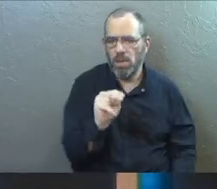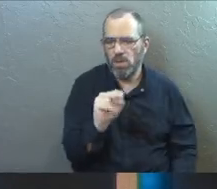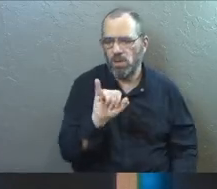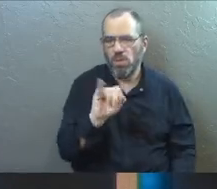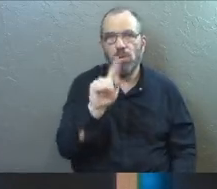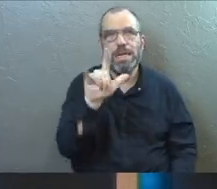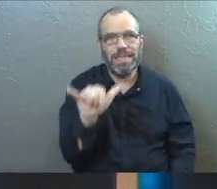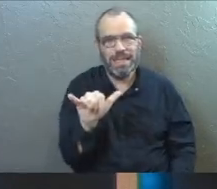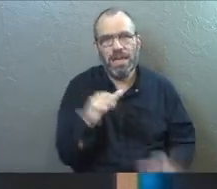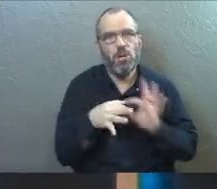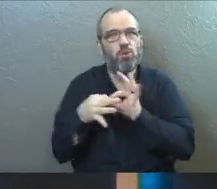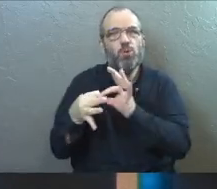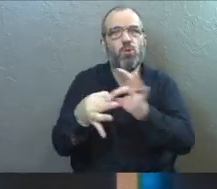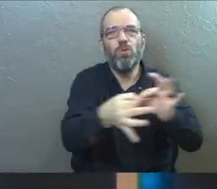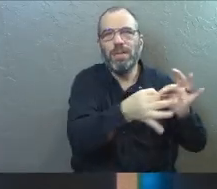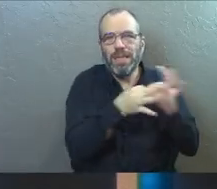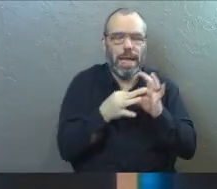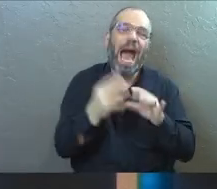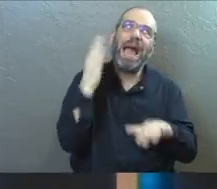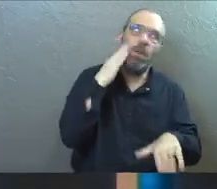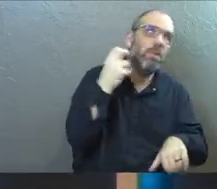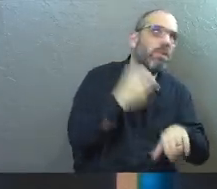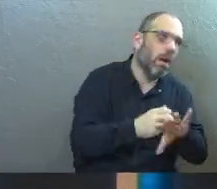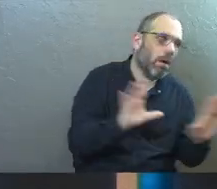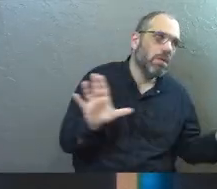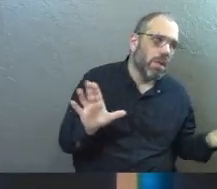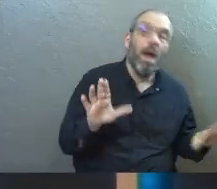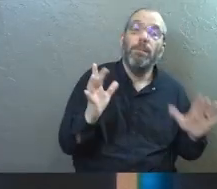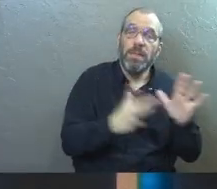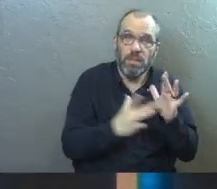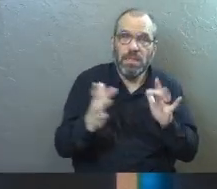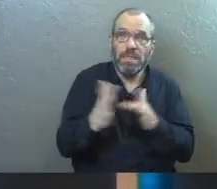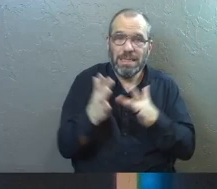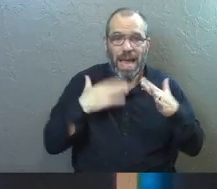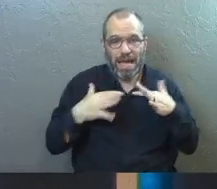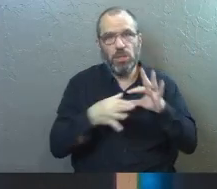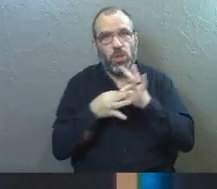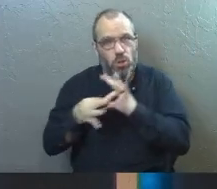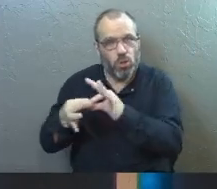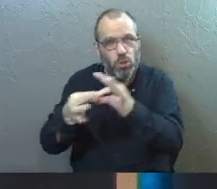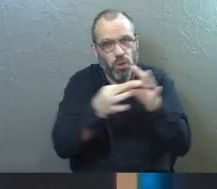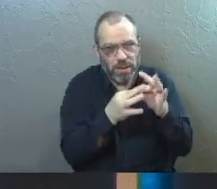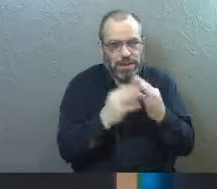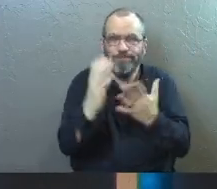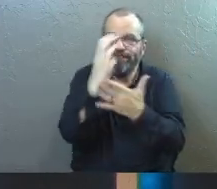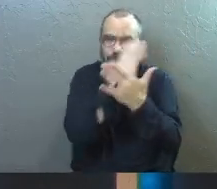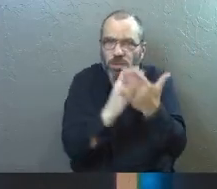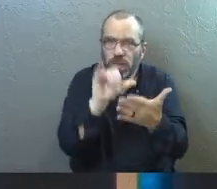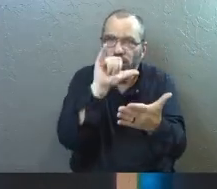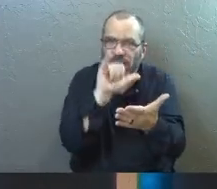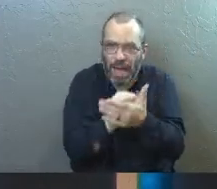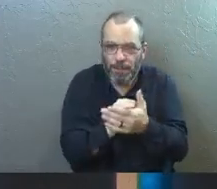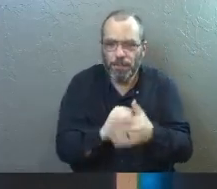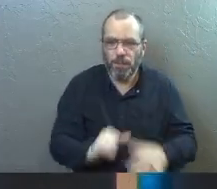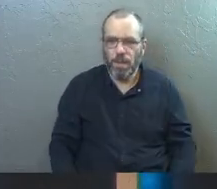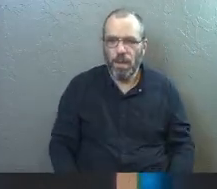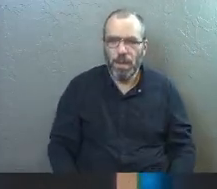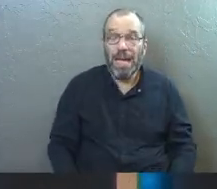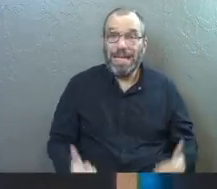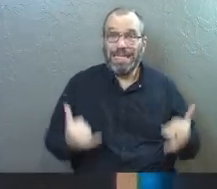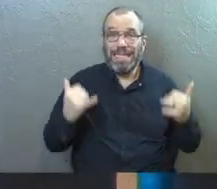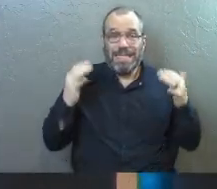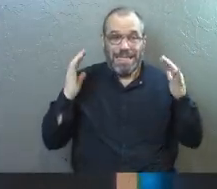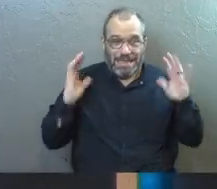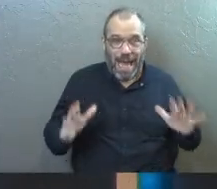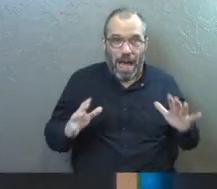Amen. We need to be unified, and how that's hard, but it's what Jesus has for us, and to pursue that unity amongst one another. So to